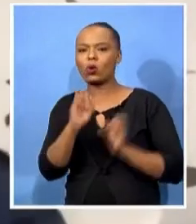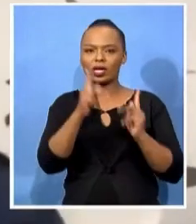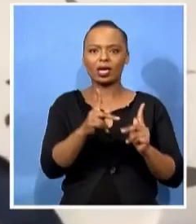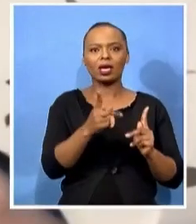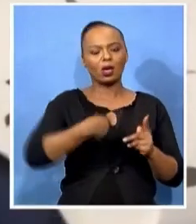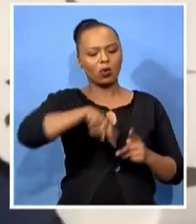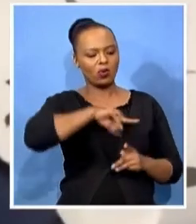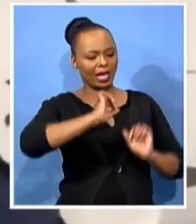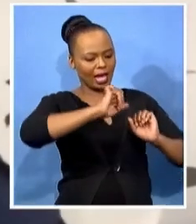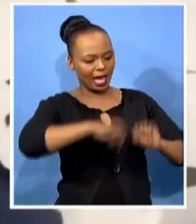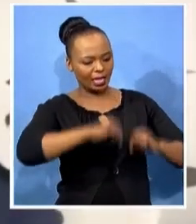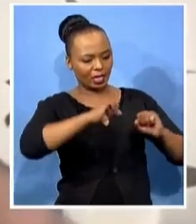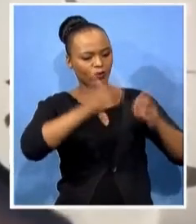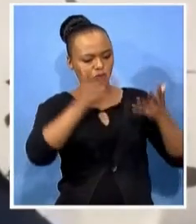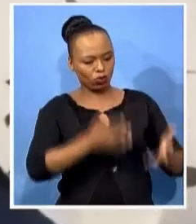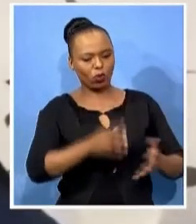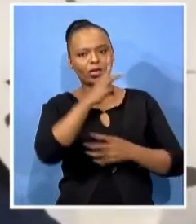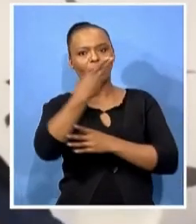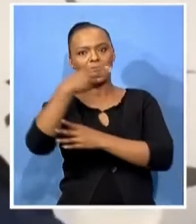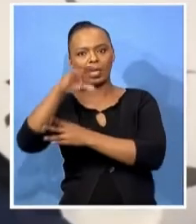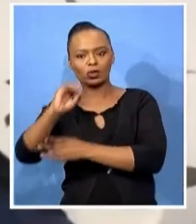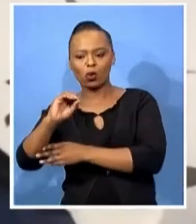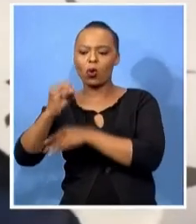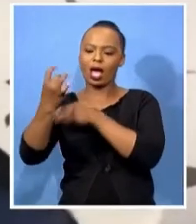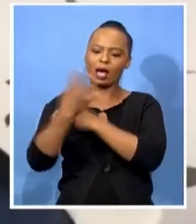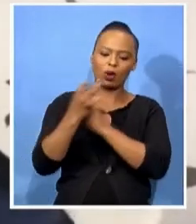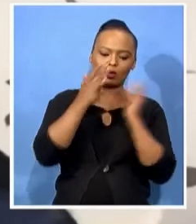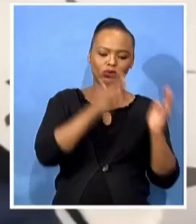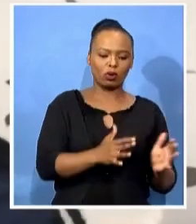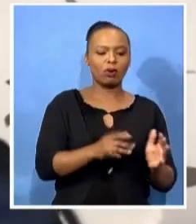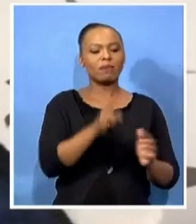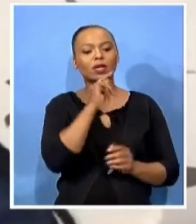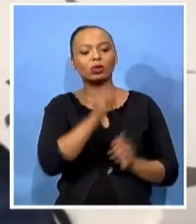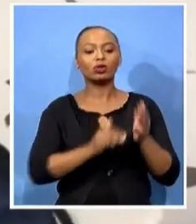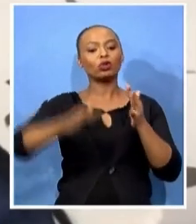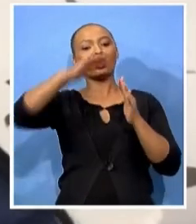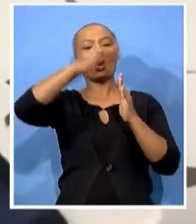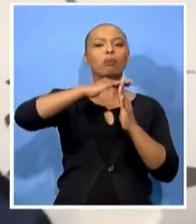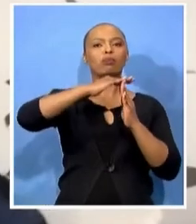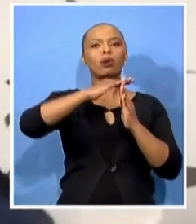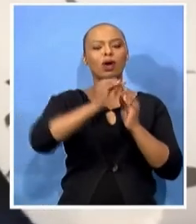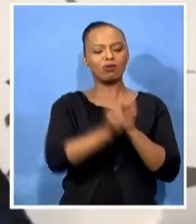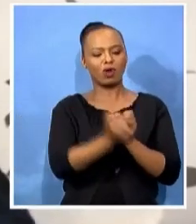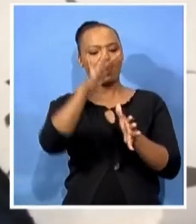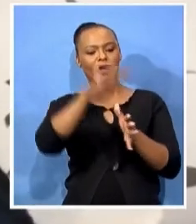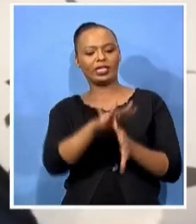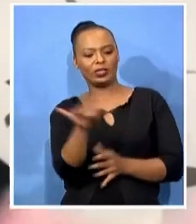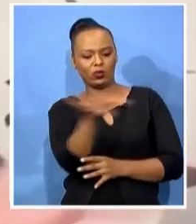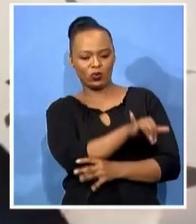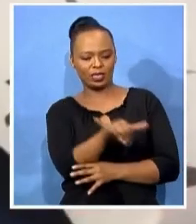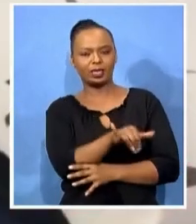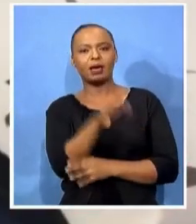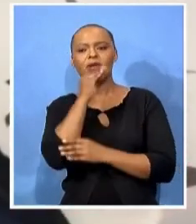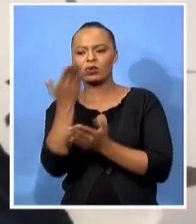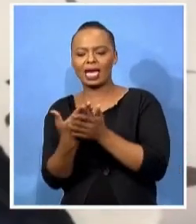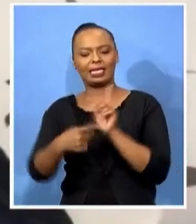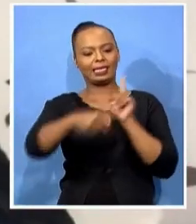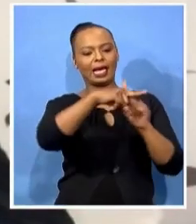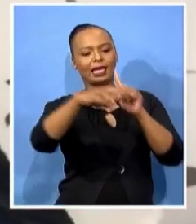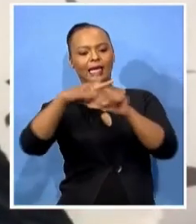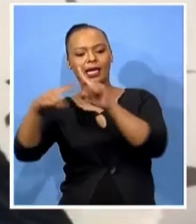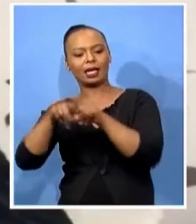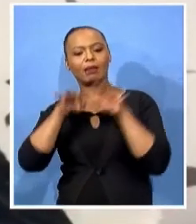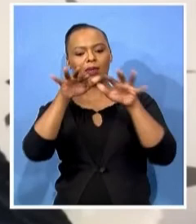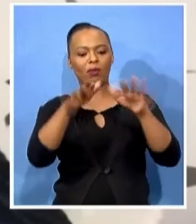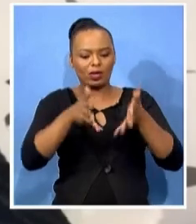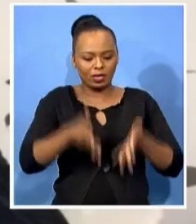are the top priorities. That way you are able to target people as quickly as possible across the country, because the task of